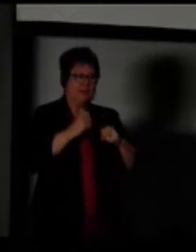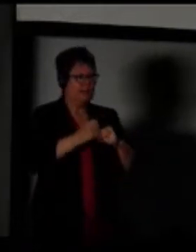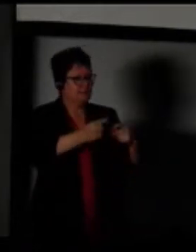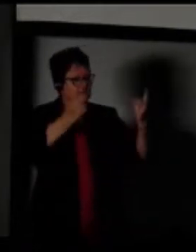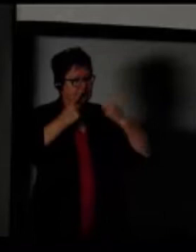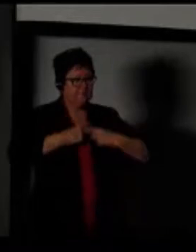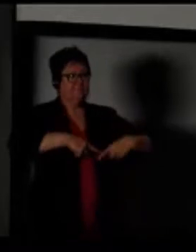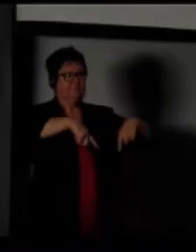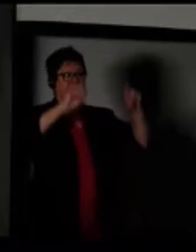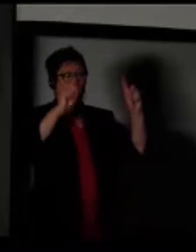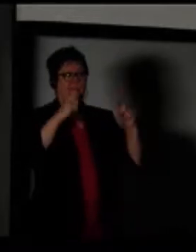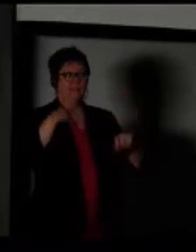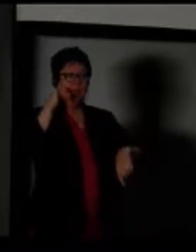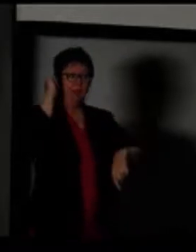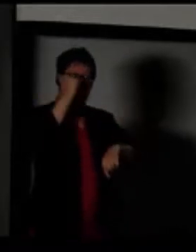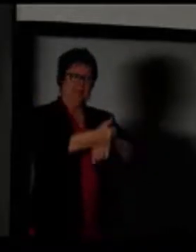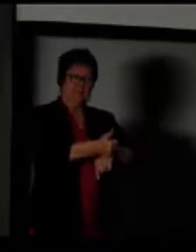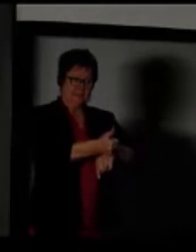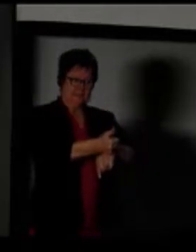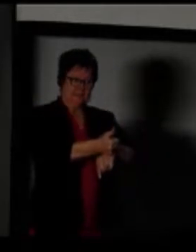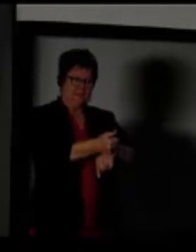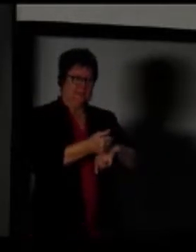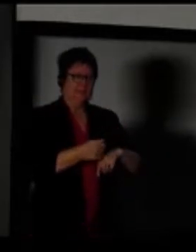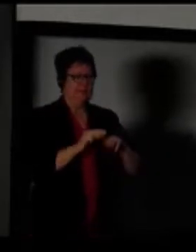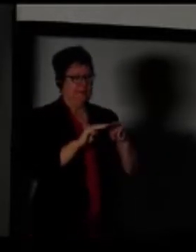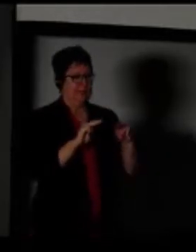finally exists.